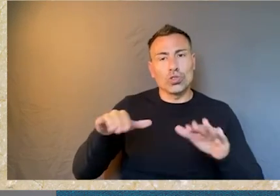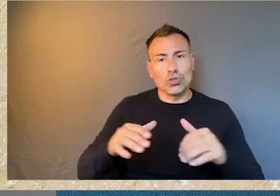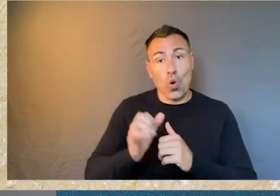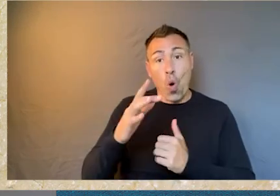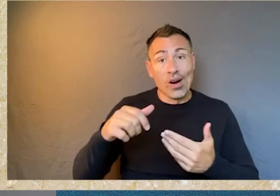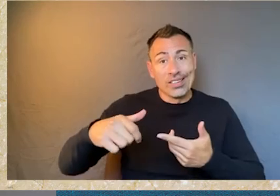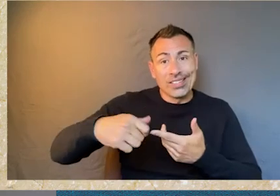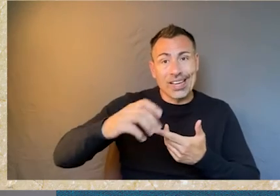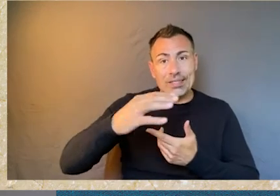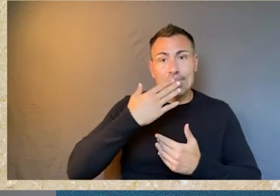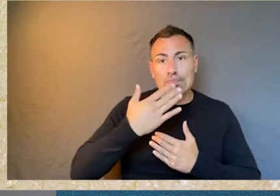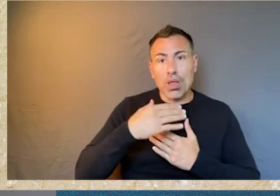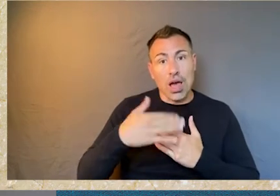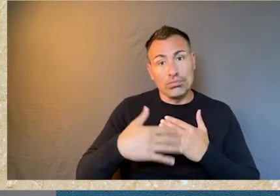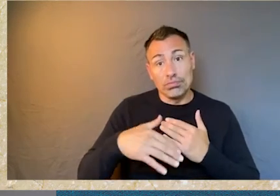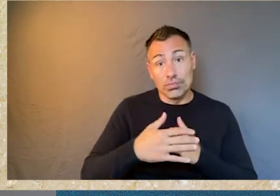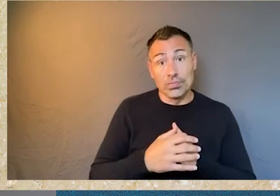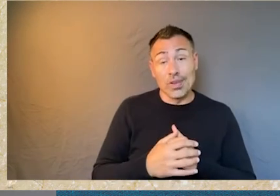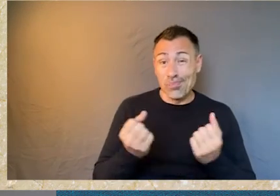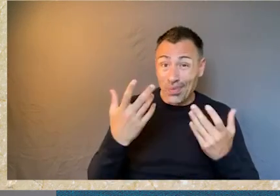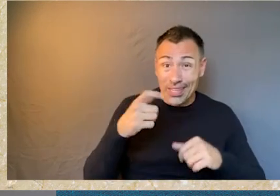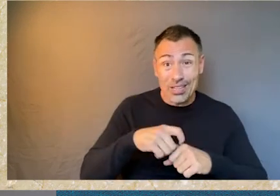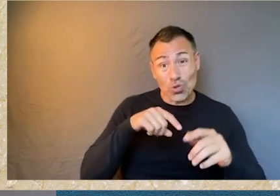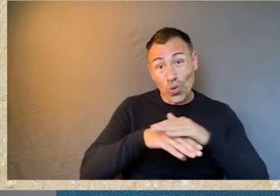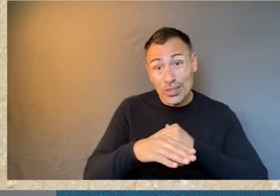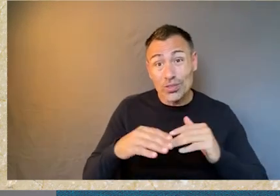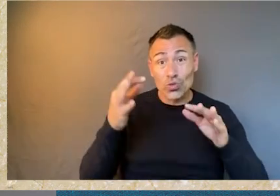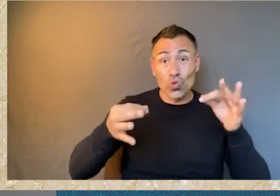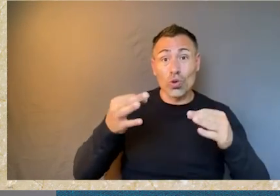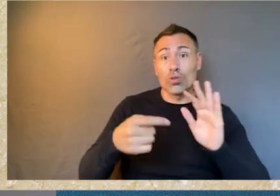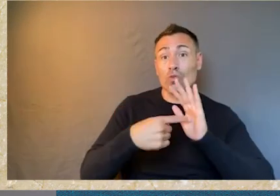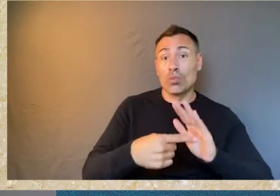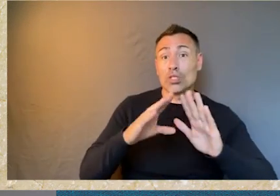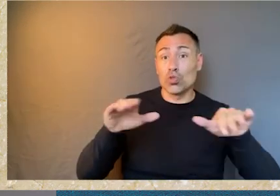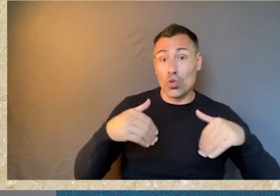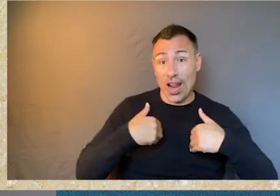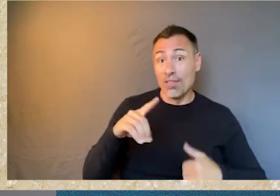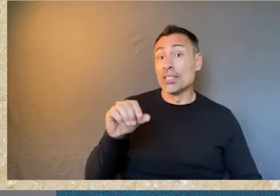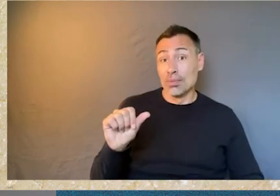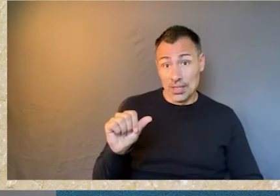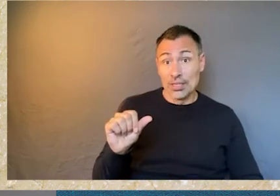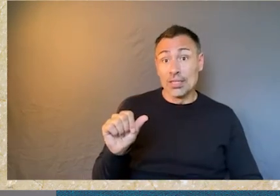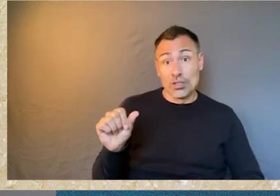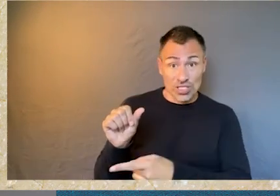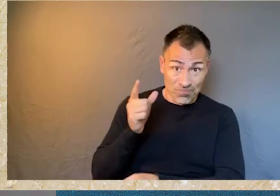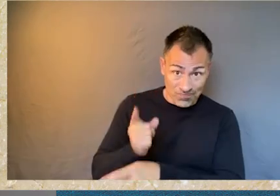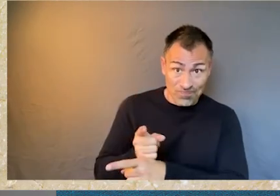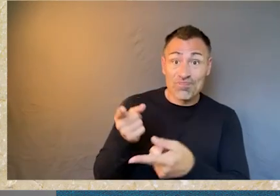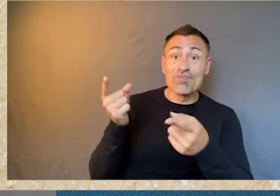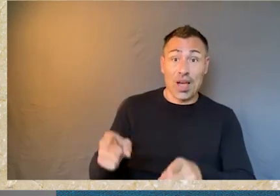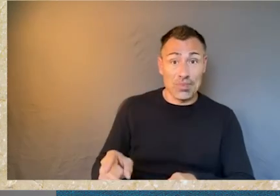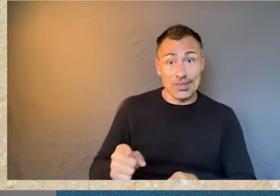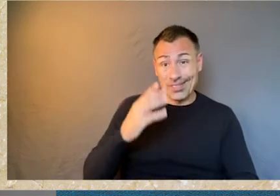into court before to represent children with diabetes. So it does happen, and she's right,